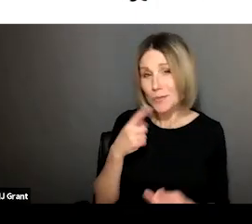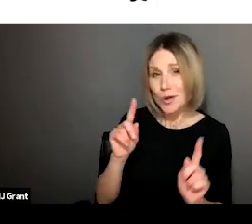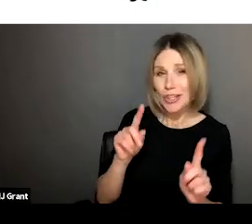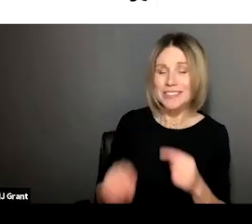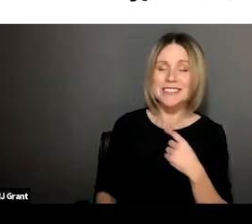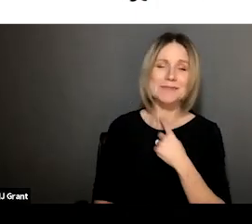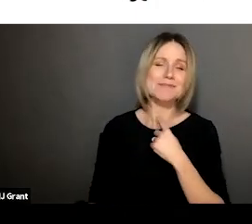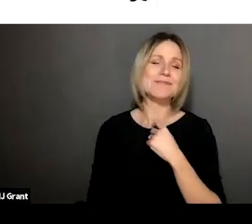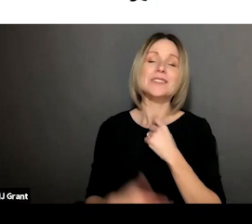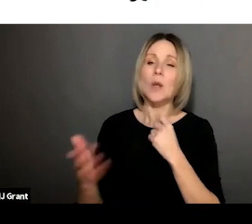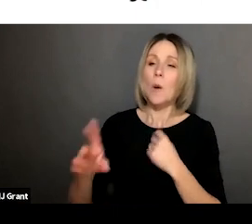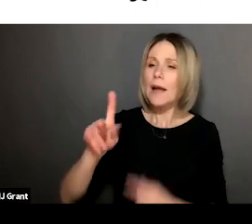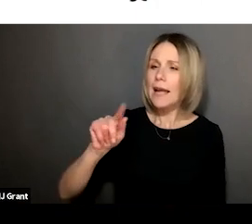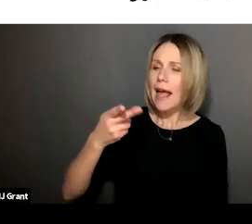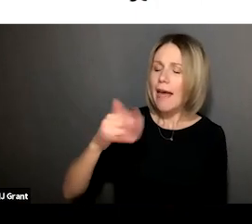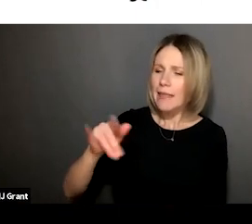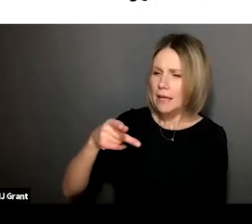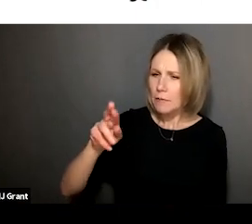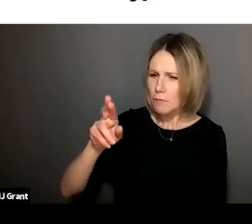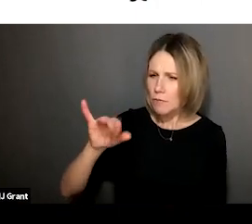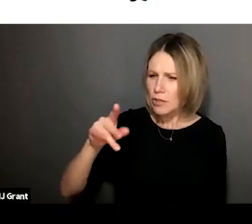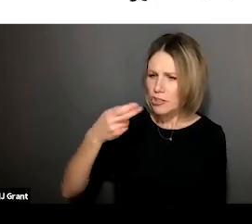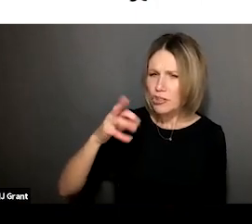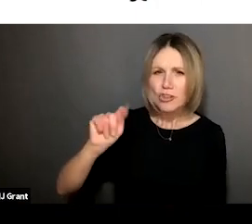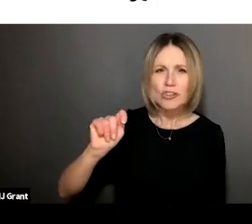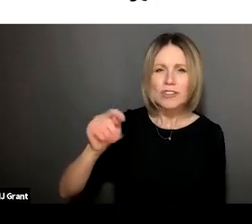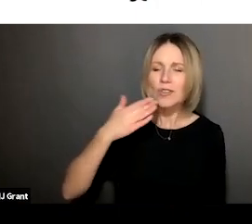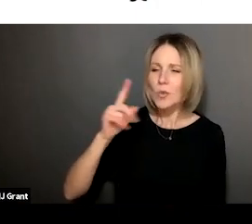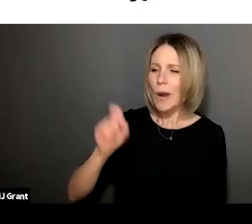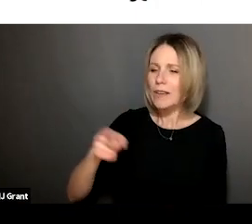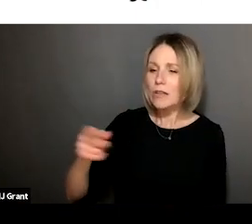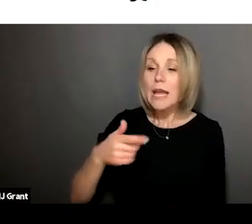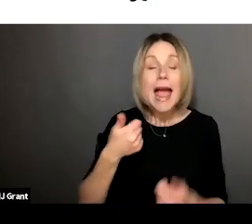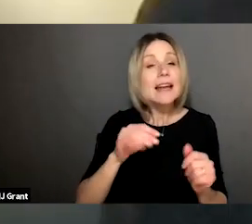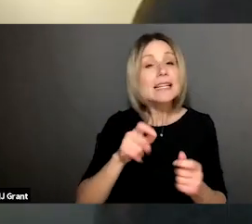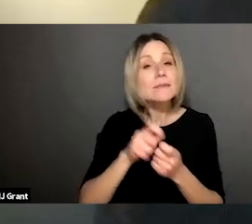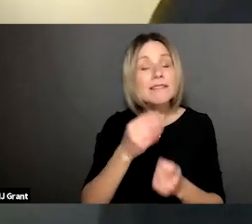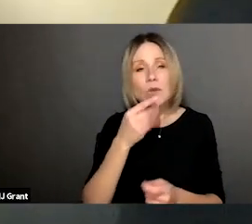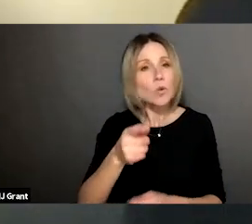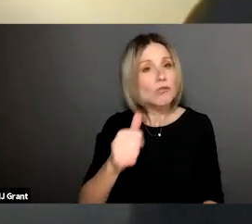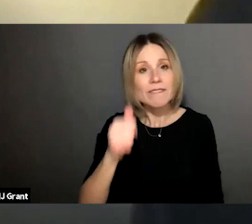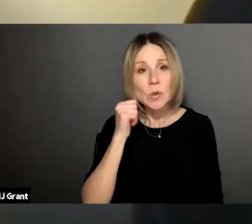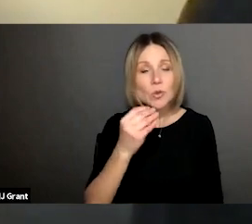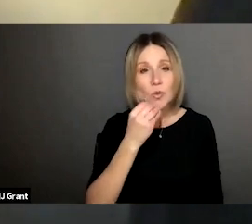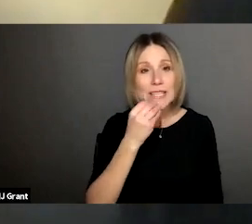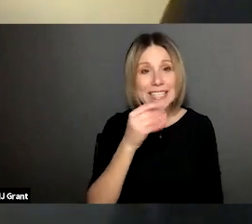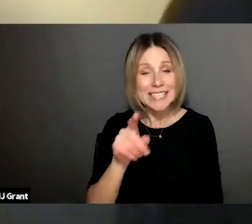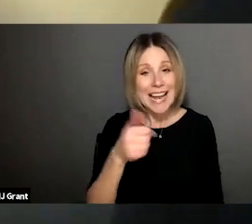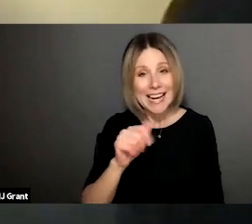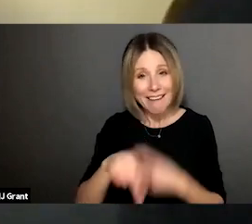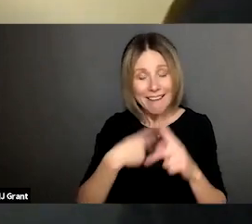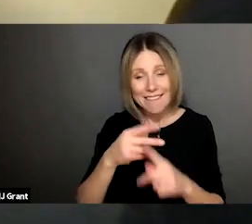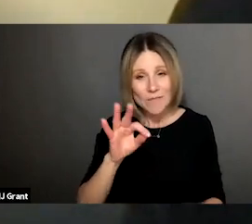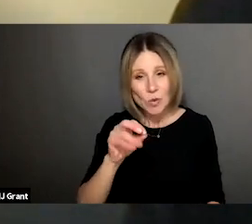So Kathy Pritchard has a really good question. Are there any foods you won't eat? Well, I